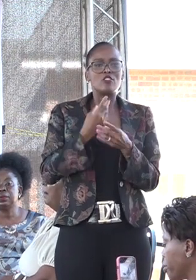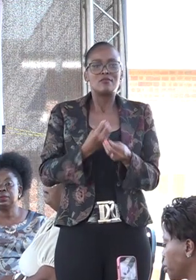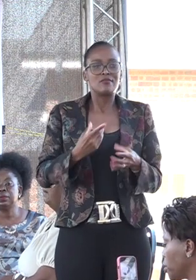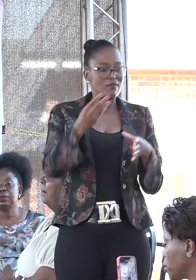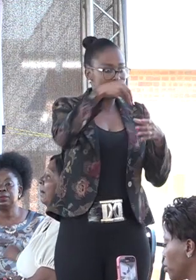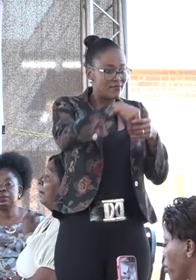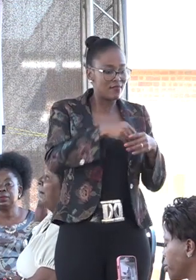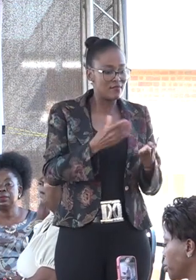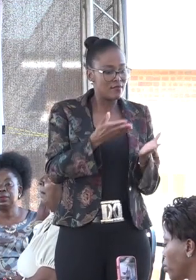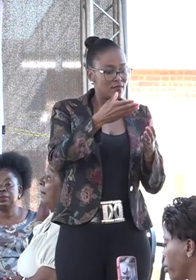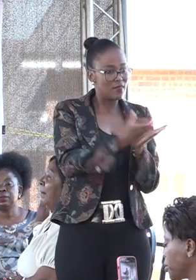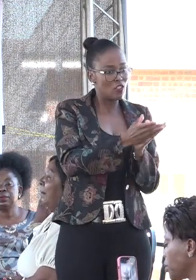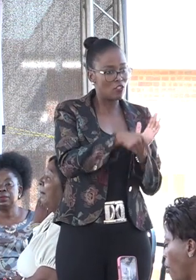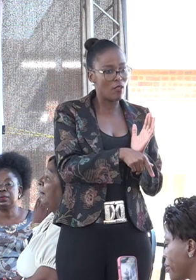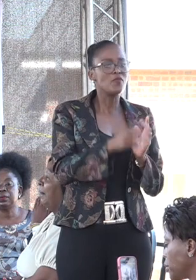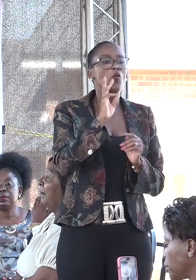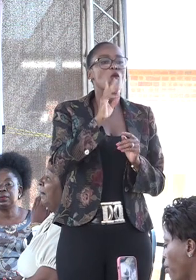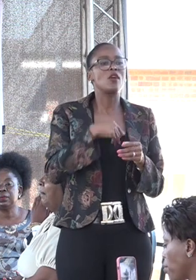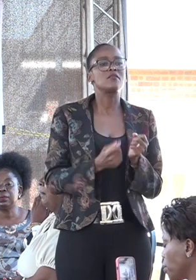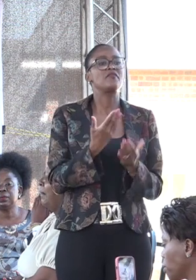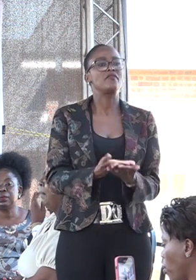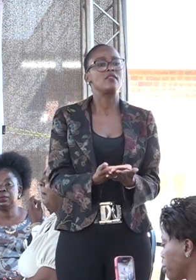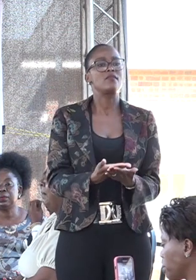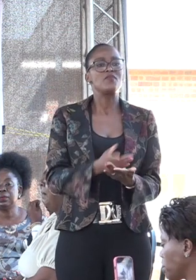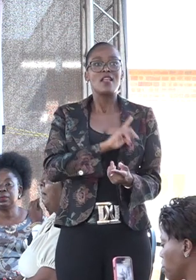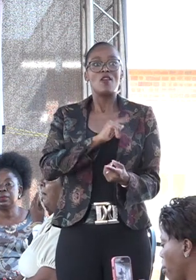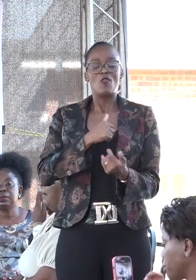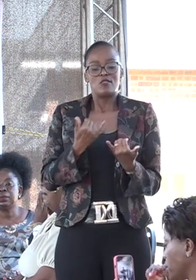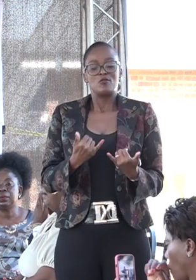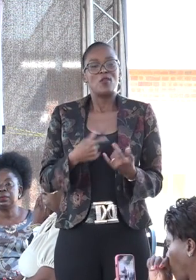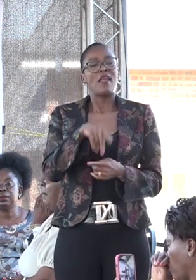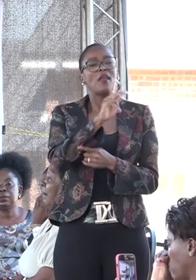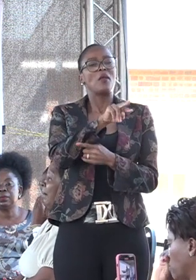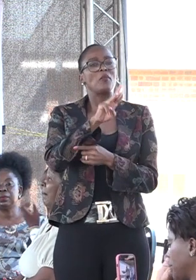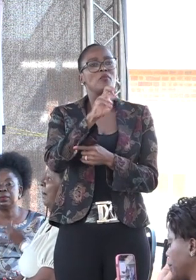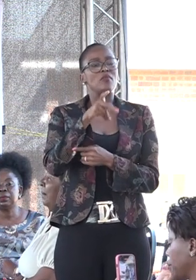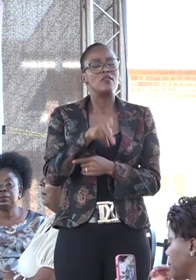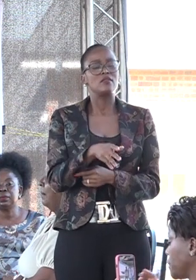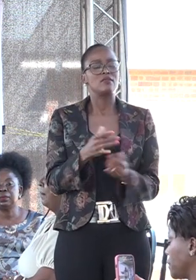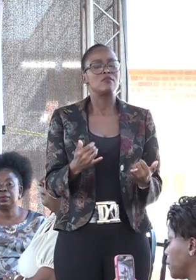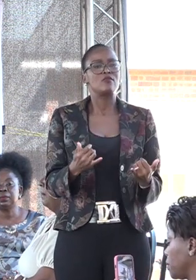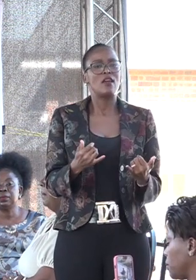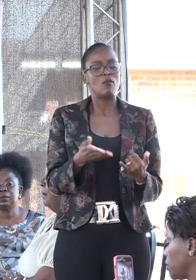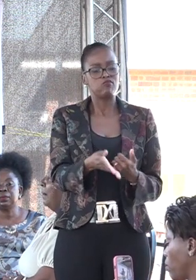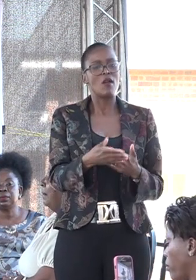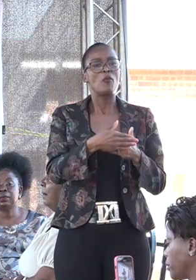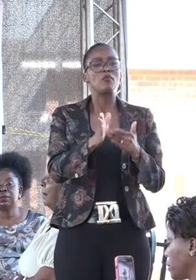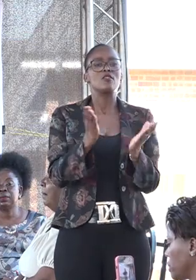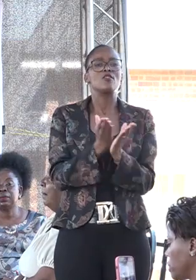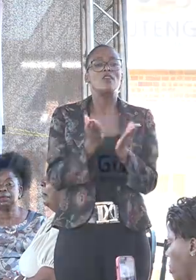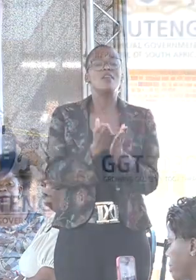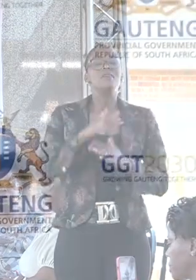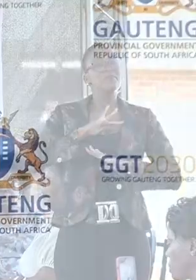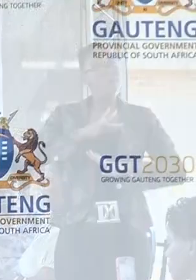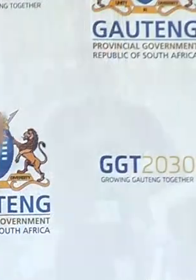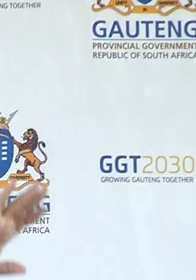la so sijabulile that's why namhlanje u premier khona azovula isikolo si satisfied ukuthi